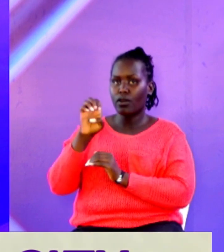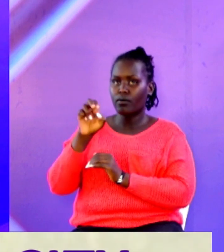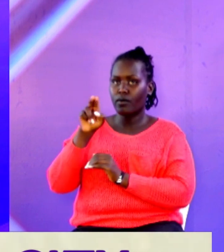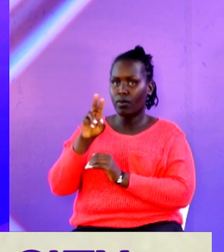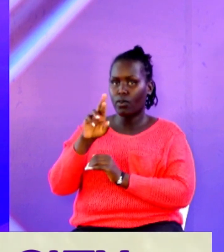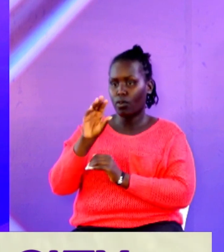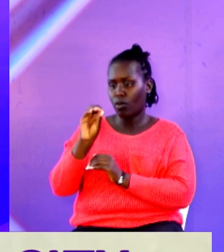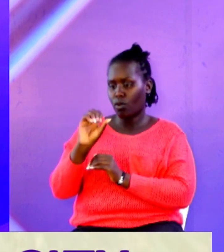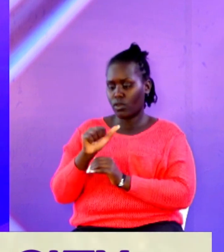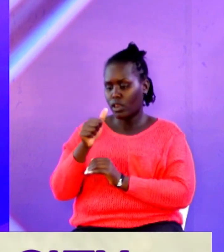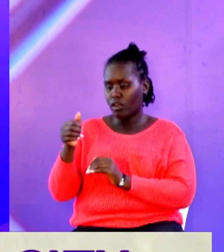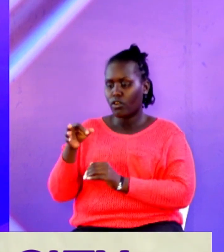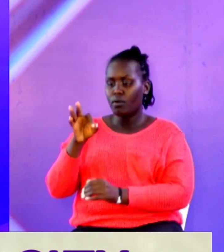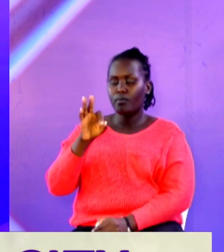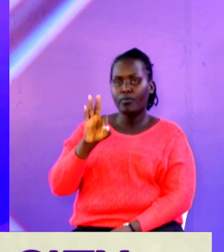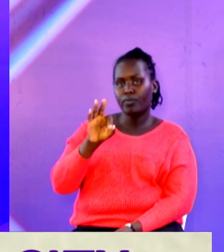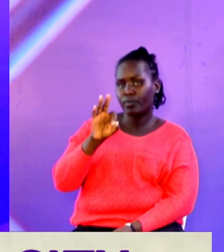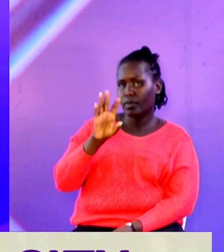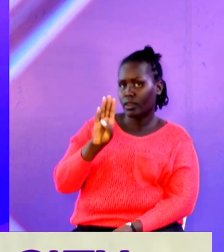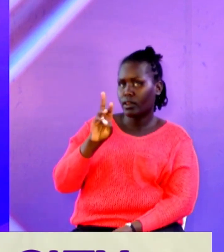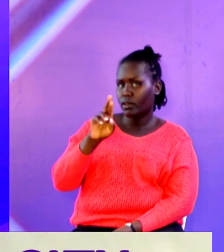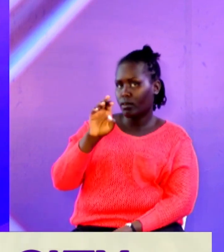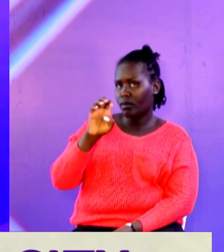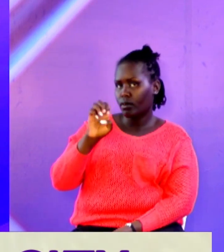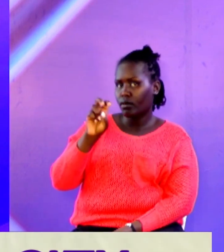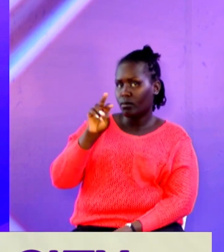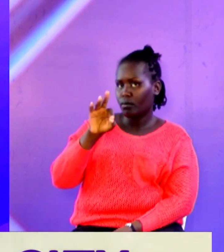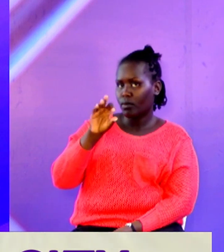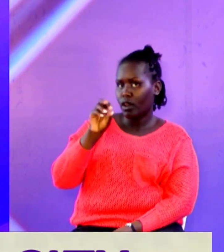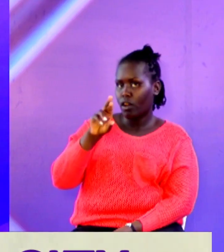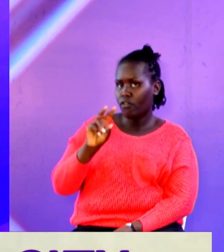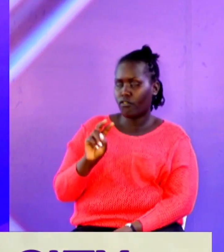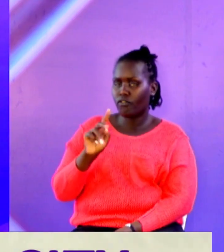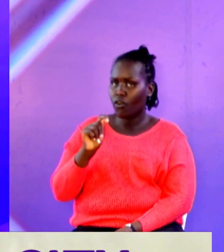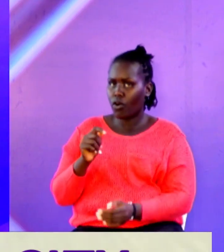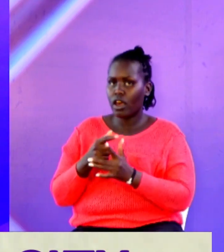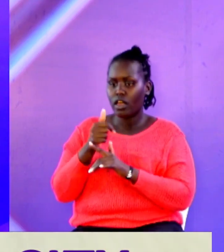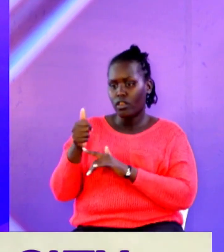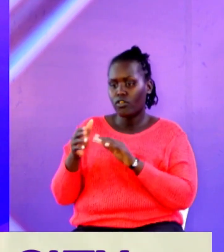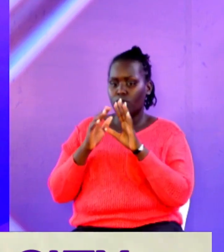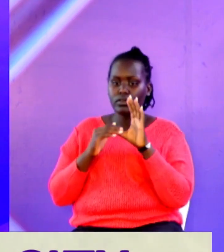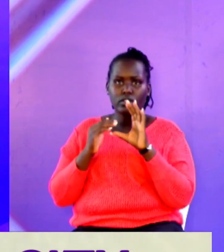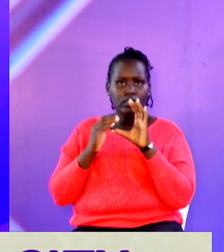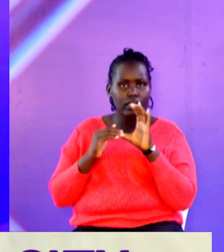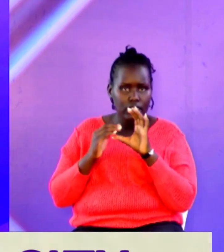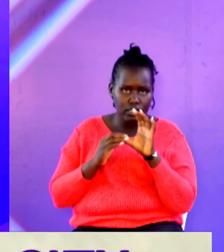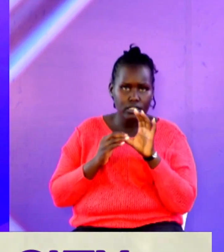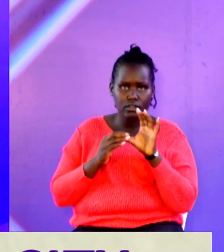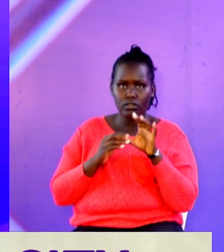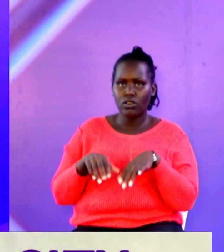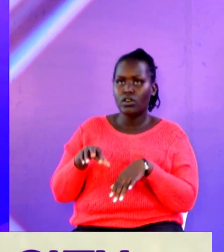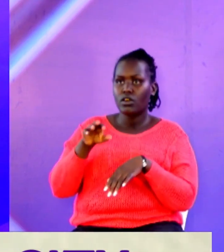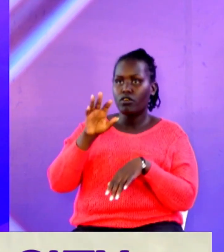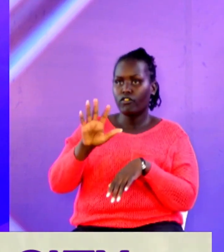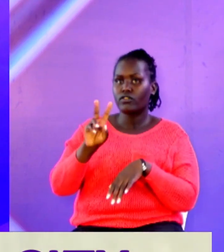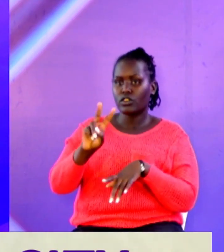Christian Norgard from Brentford joined on a 15 million pound. Noni Madueke from Chelsea joined for a 52 million